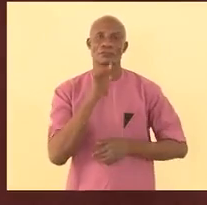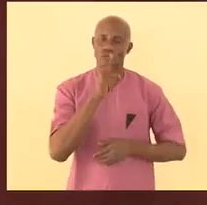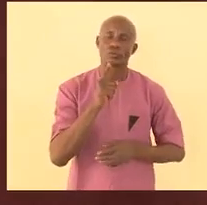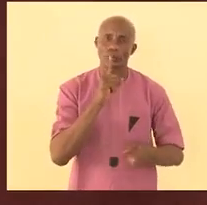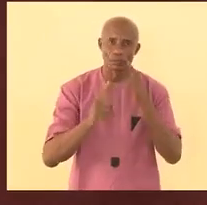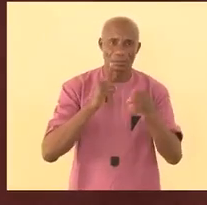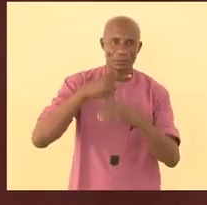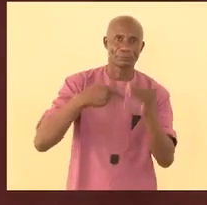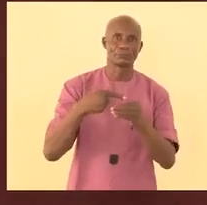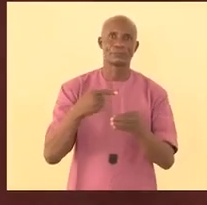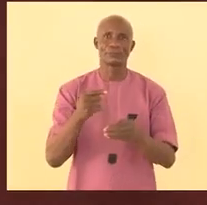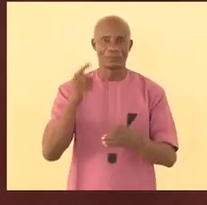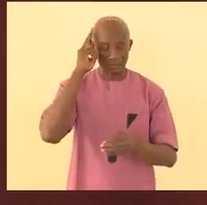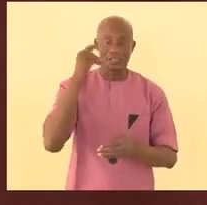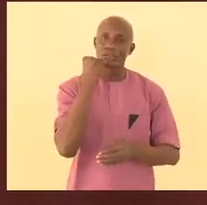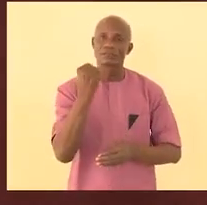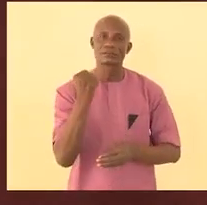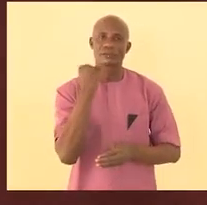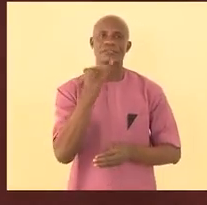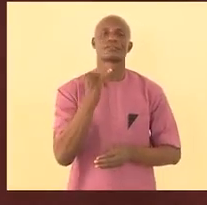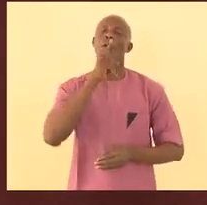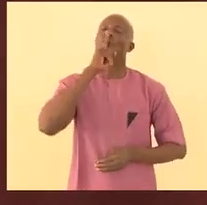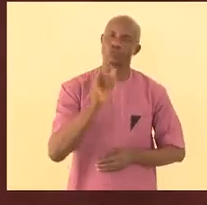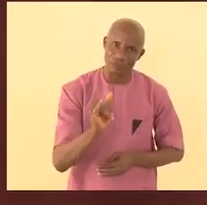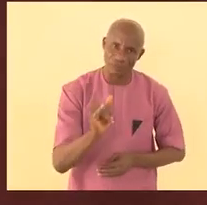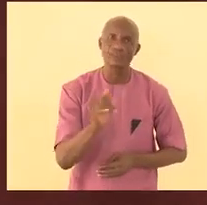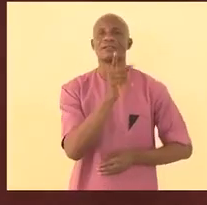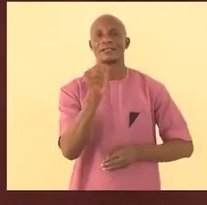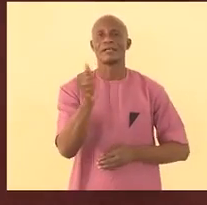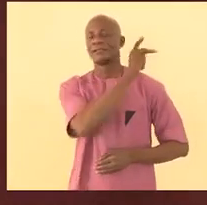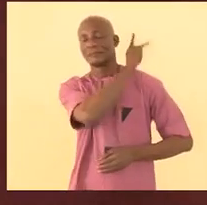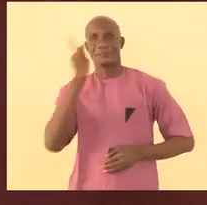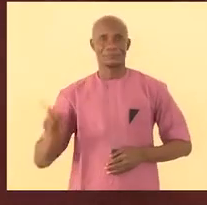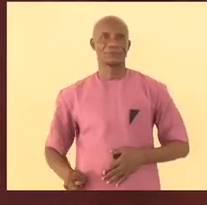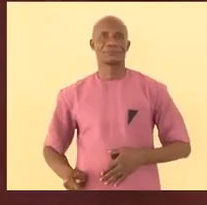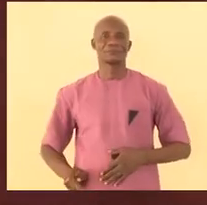The truth he was talking about is the fact that he is truly a king.